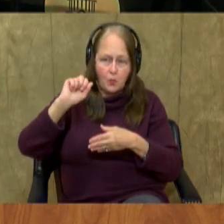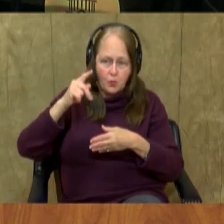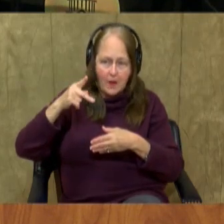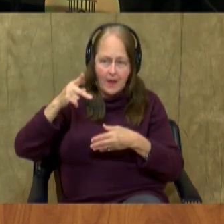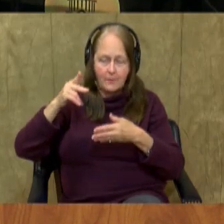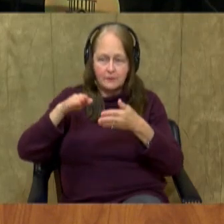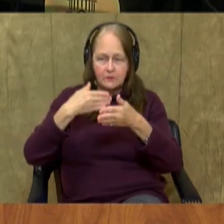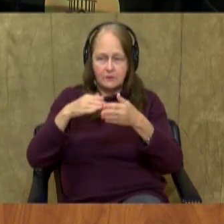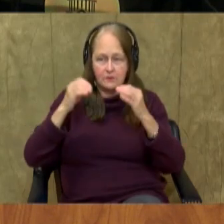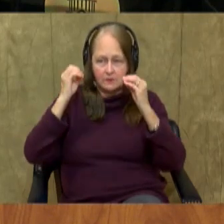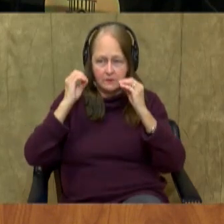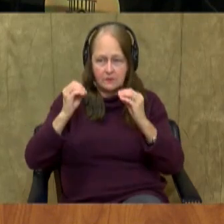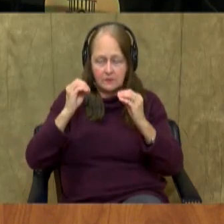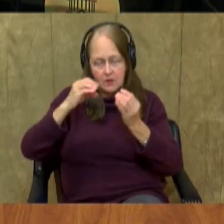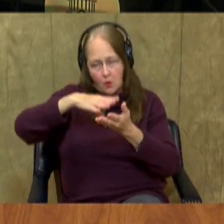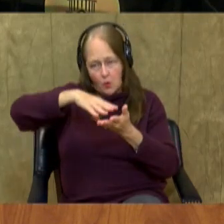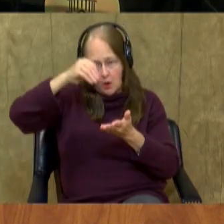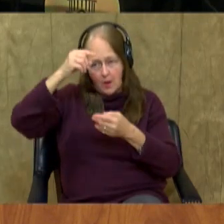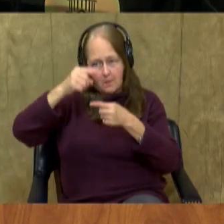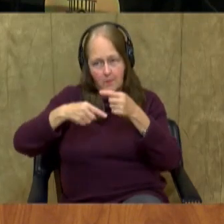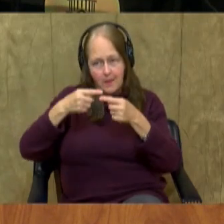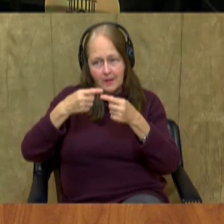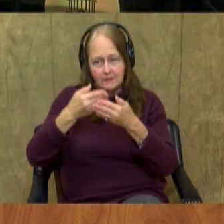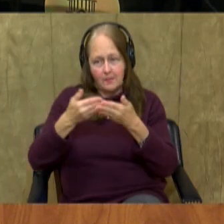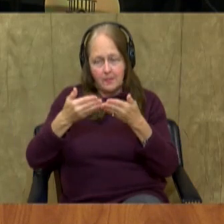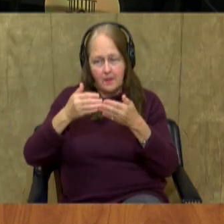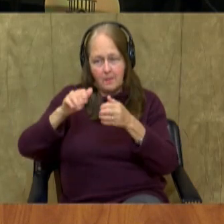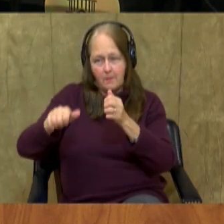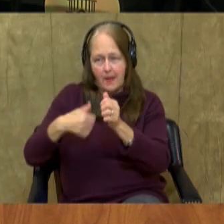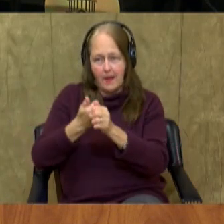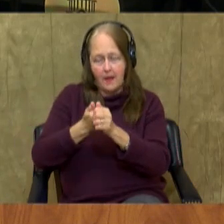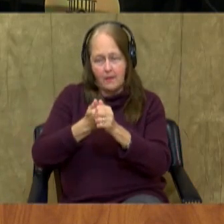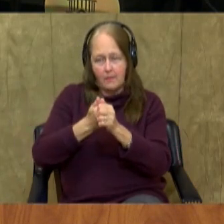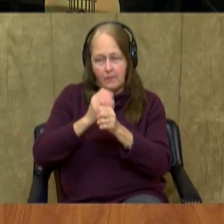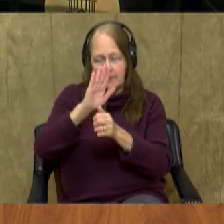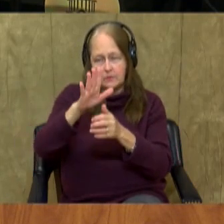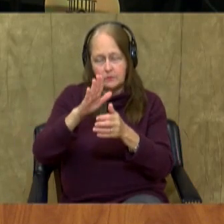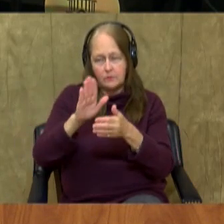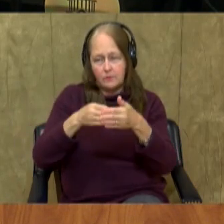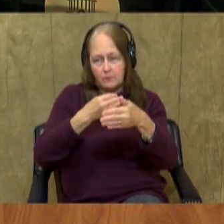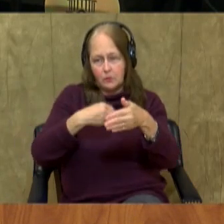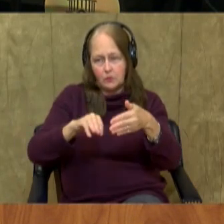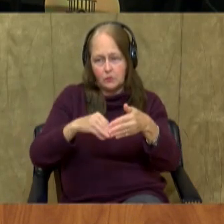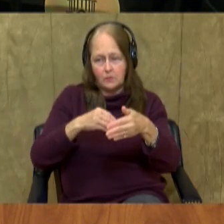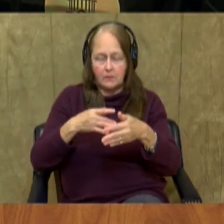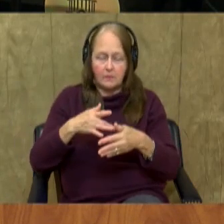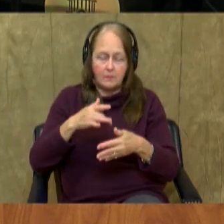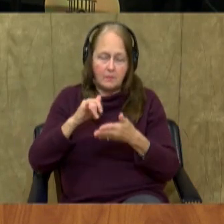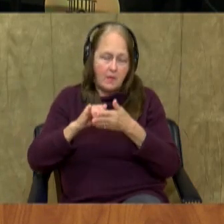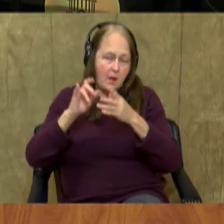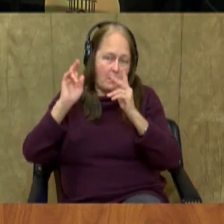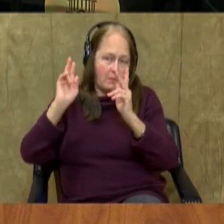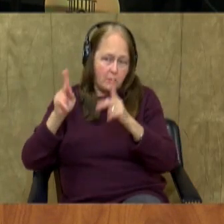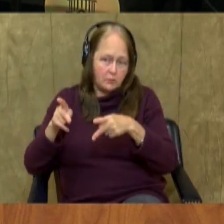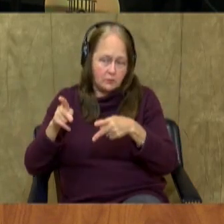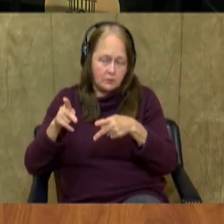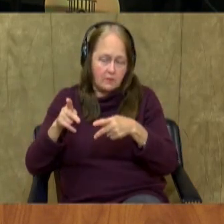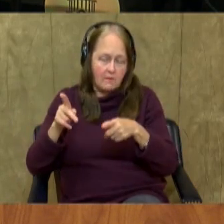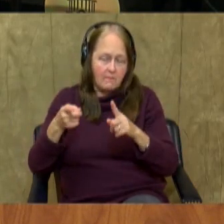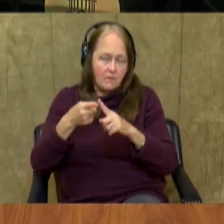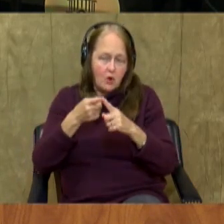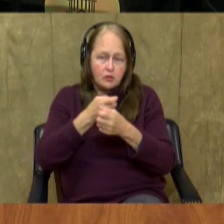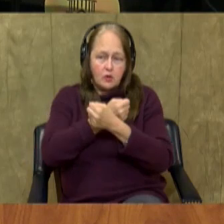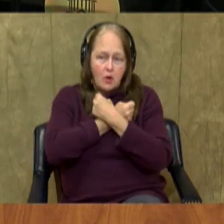they're teaching us something. We're learning something behind it. We're learning how maybe they felt when they were with their first